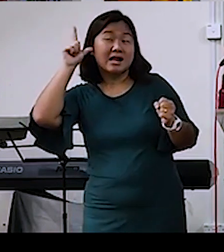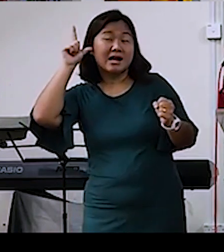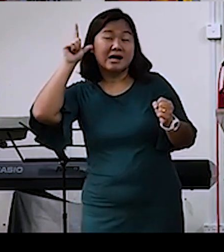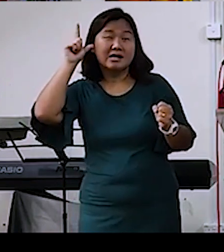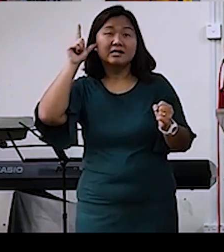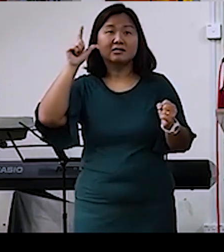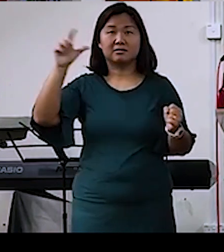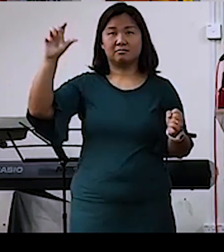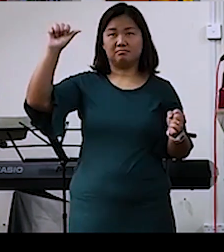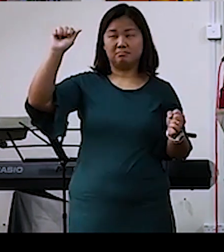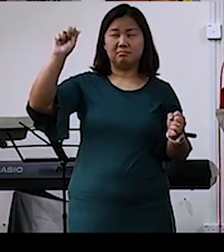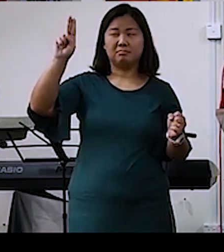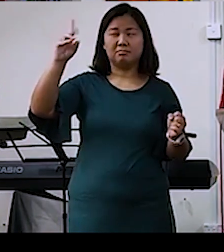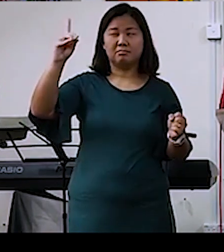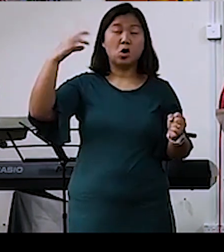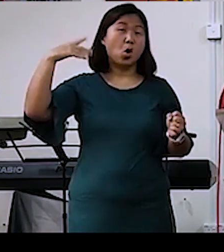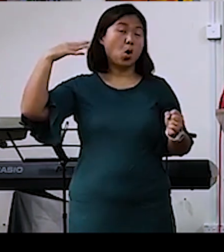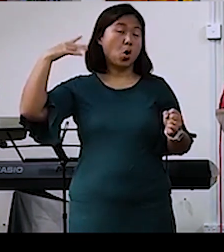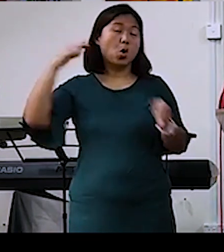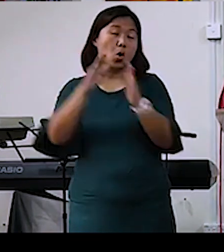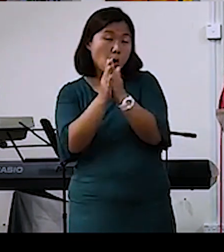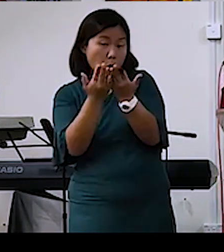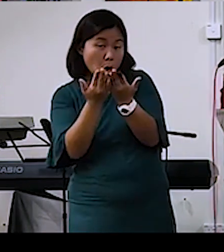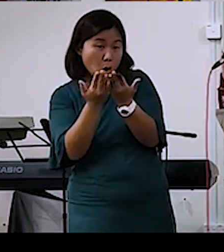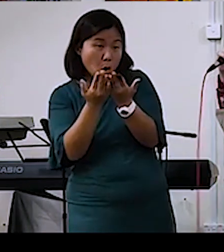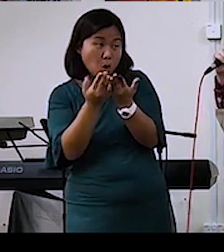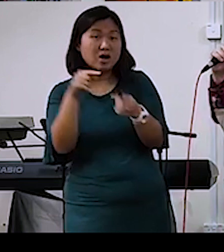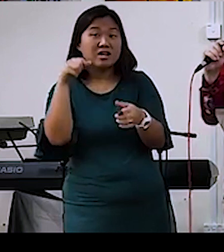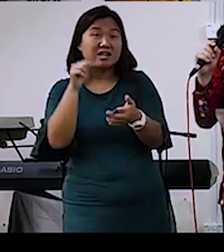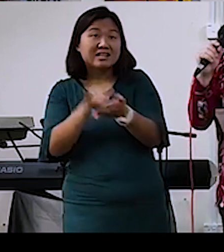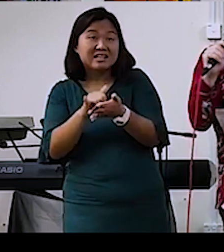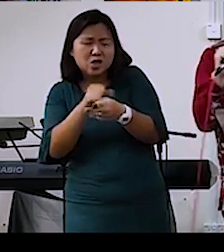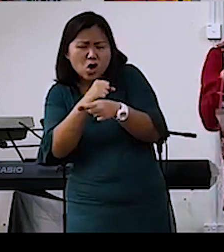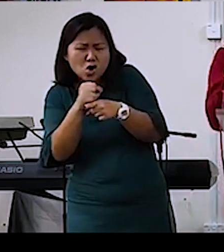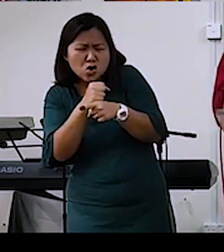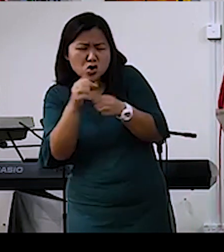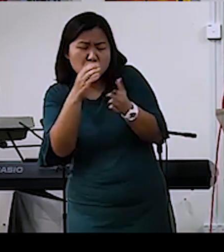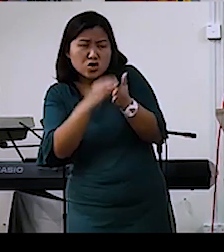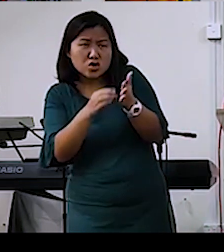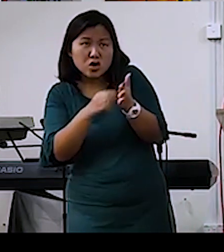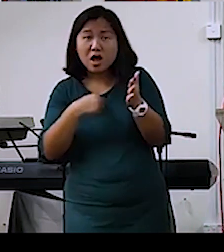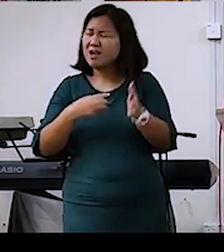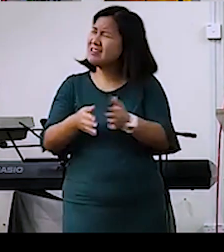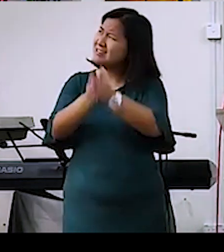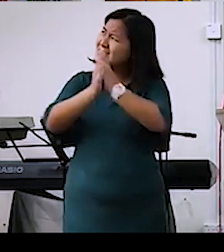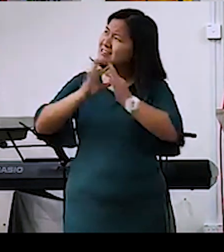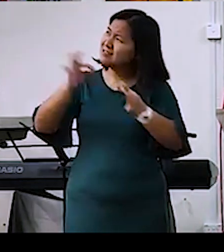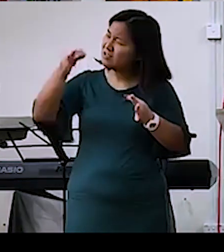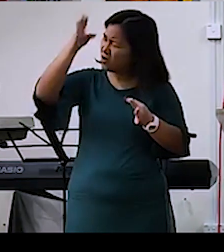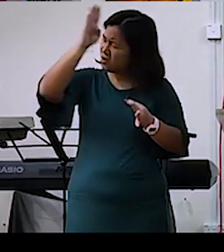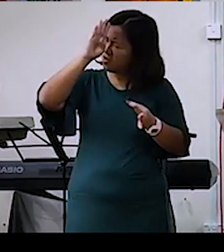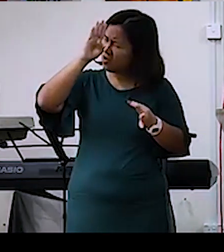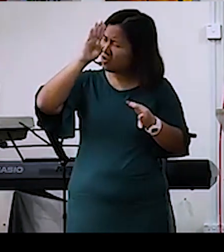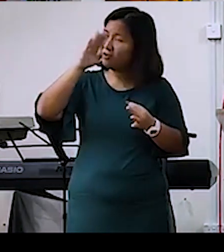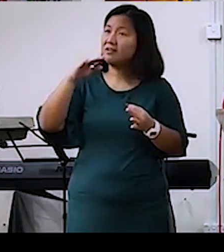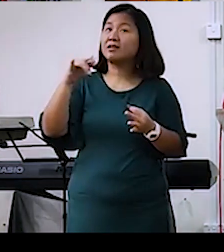chapter. I don't deliberately choose a short chapter or a long chapter. I don't, that's not my style. I ask the Spirit of God, and the Spirit of God led me and led,